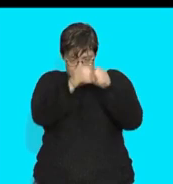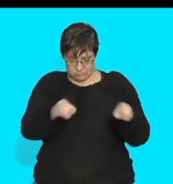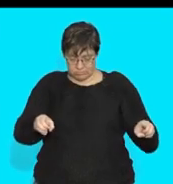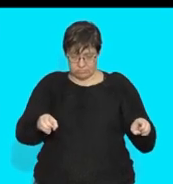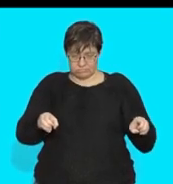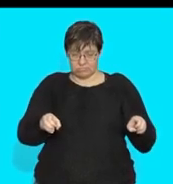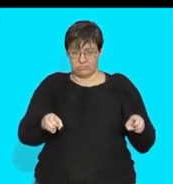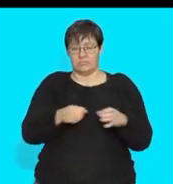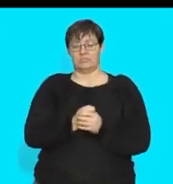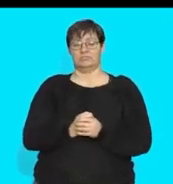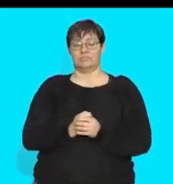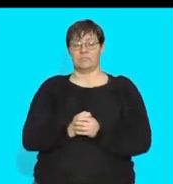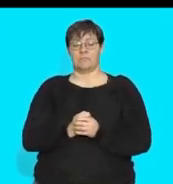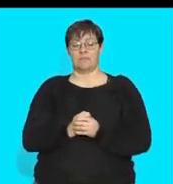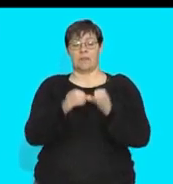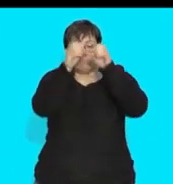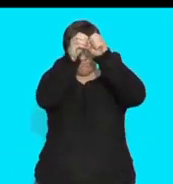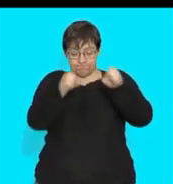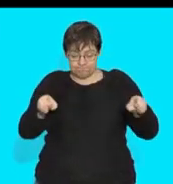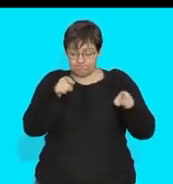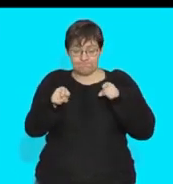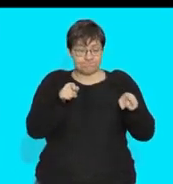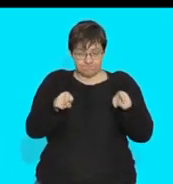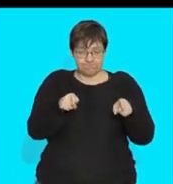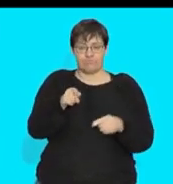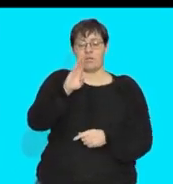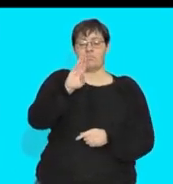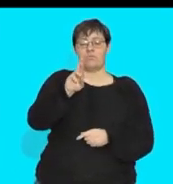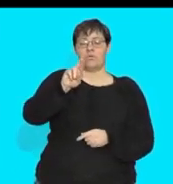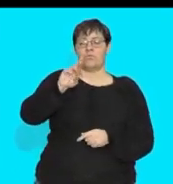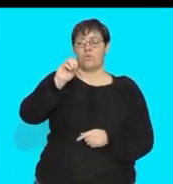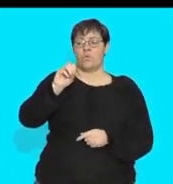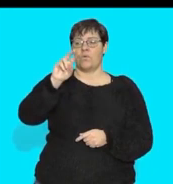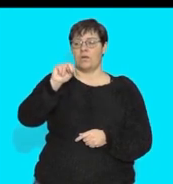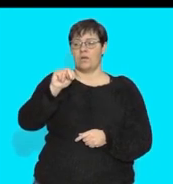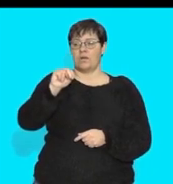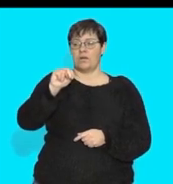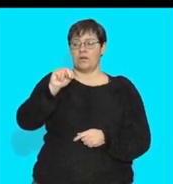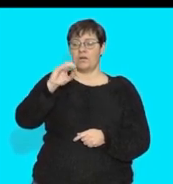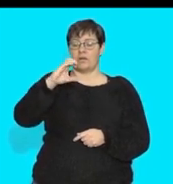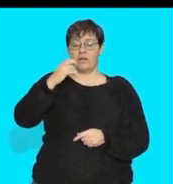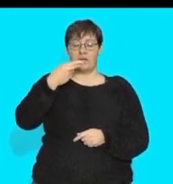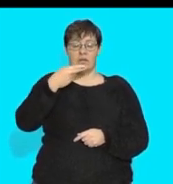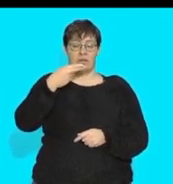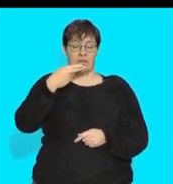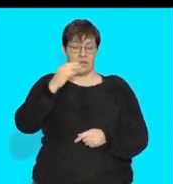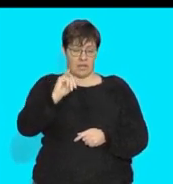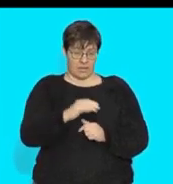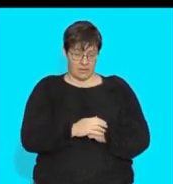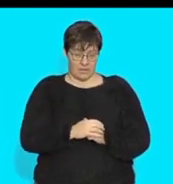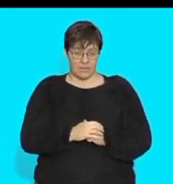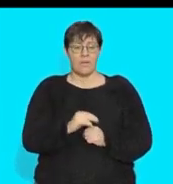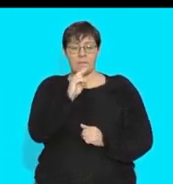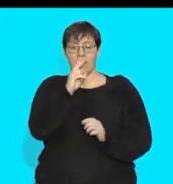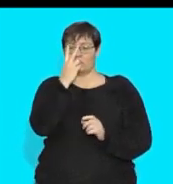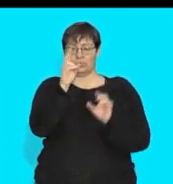into two long tubes, and those tubes were called bronchi. And as we said, it has to divide into the